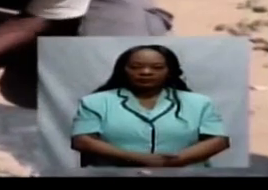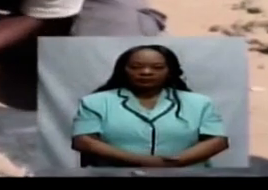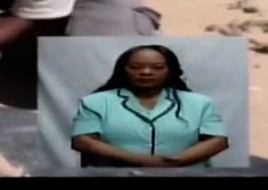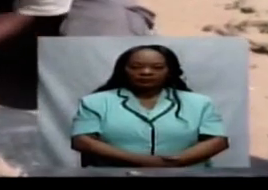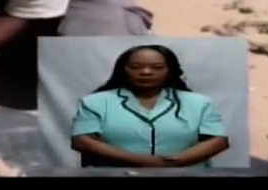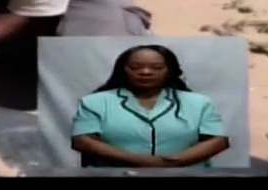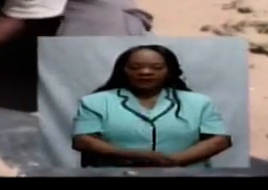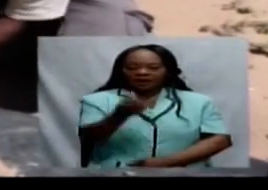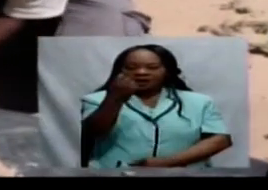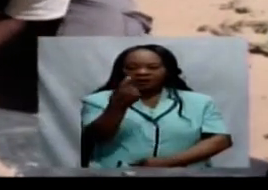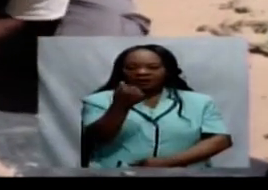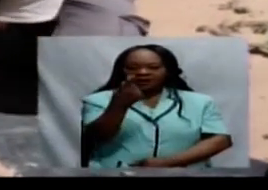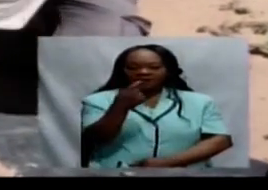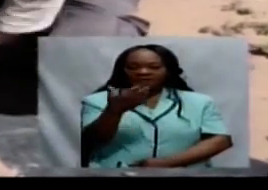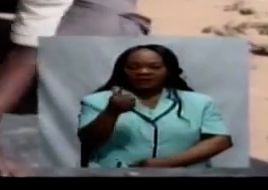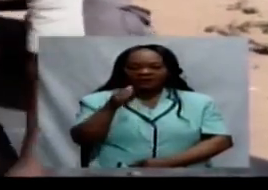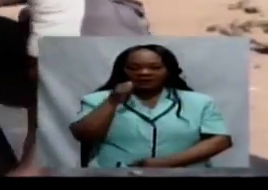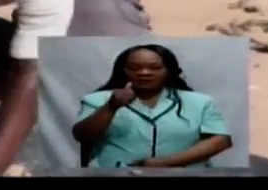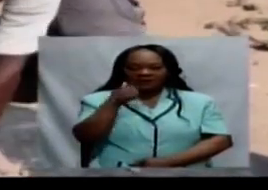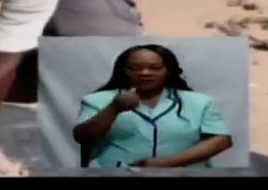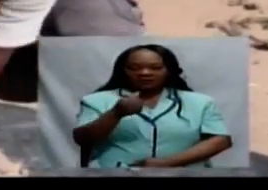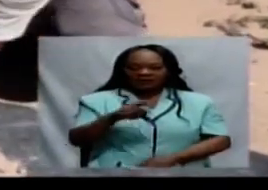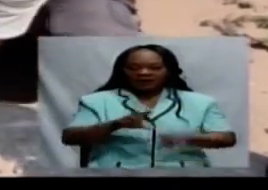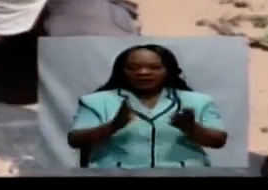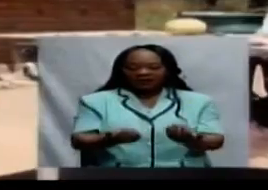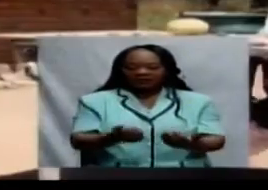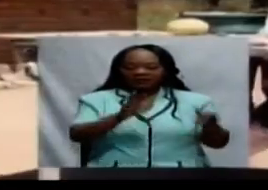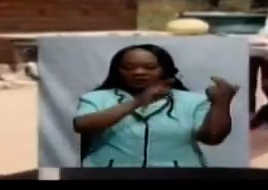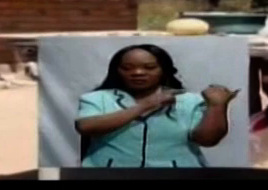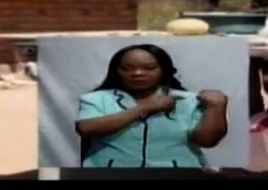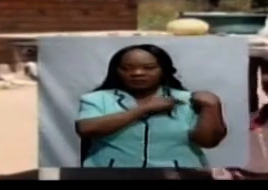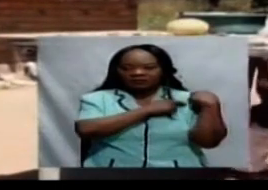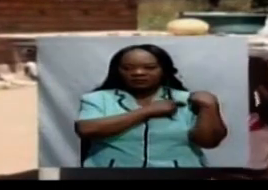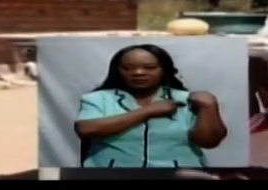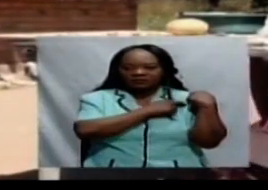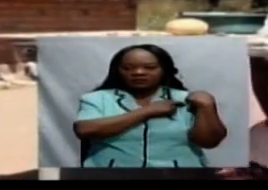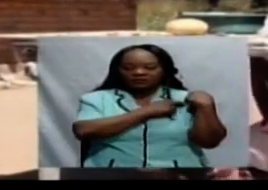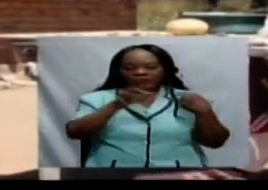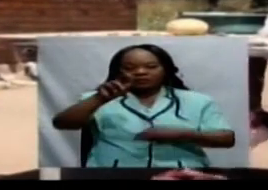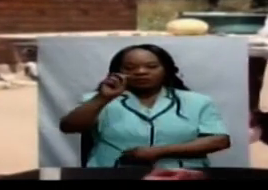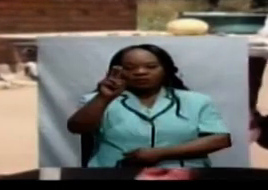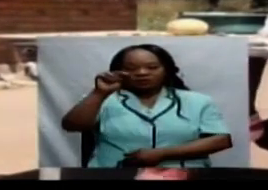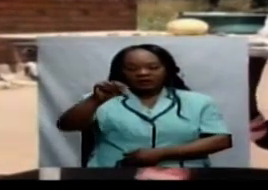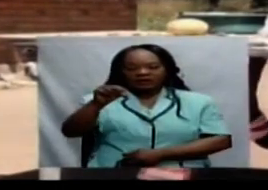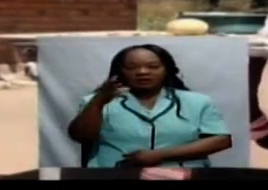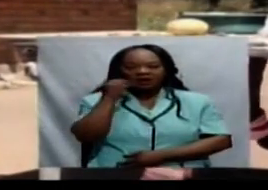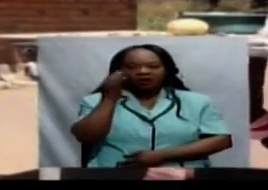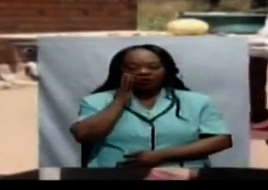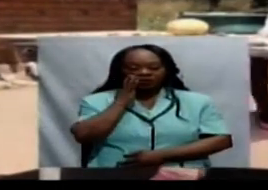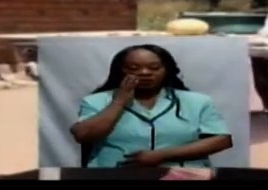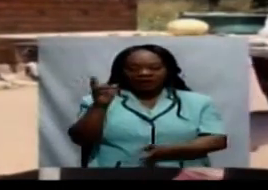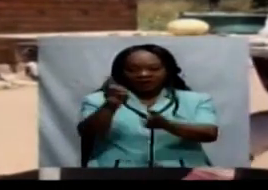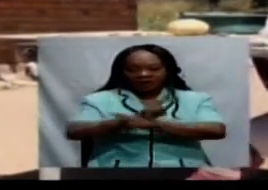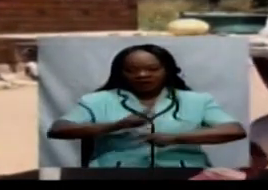She's only 11 and Hope Kabaso has already assumed responsibilities of running a home. Taking care of her siblings whilst